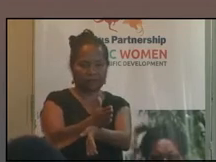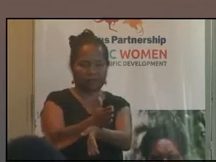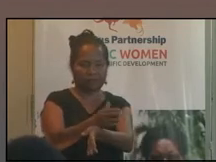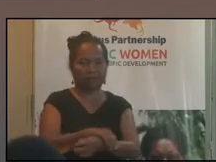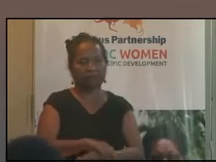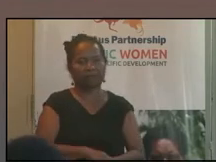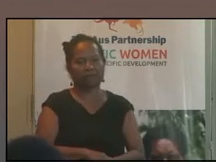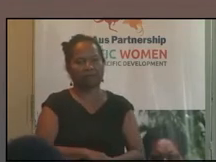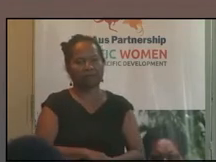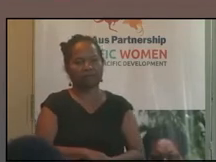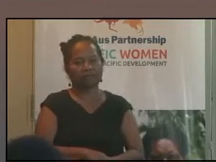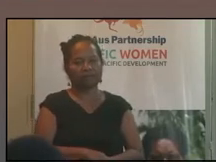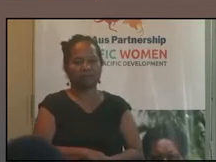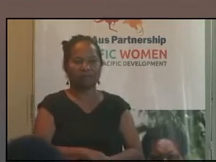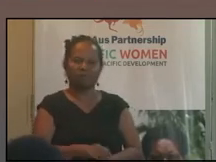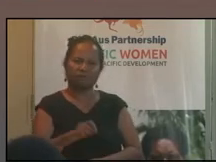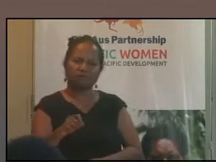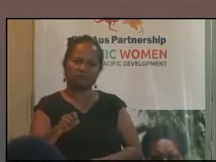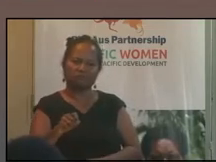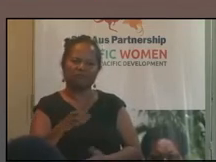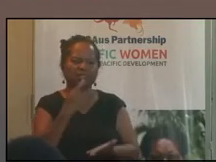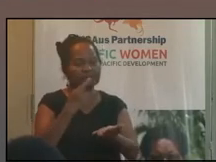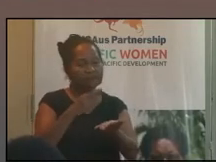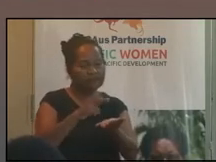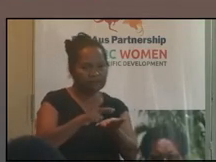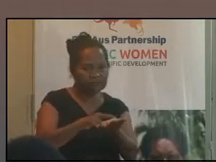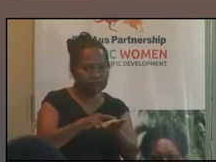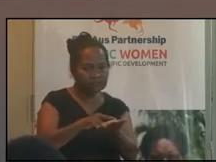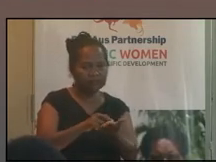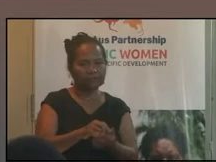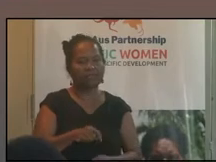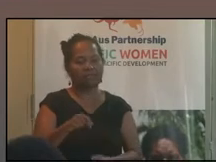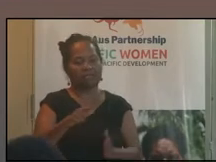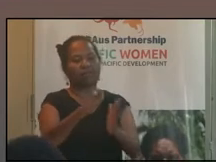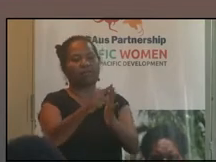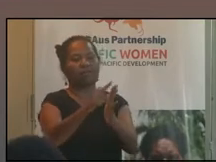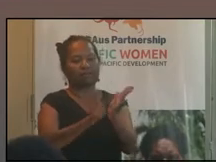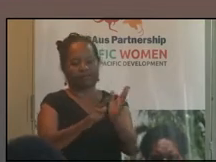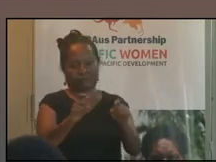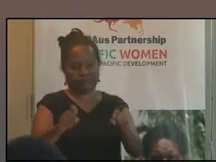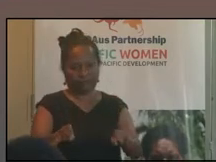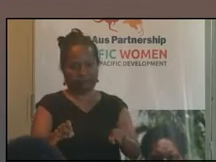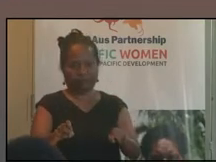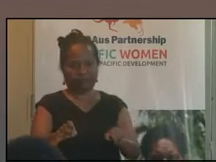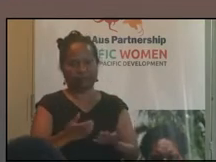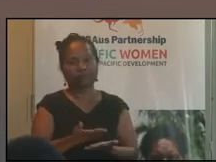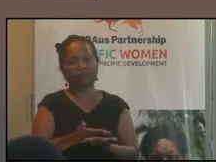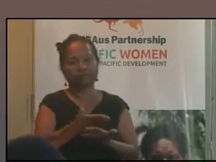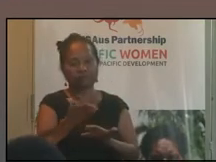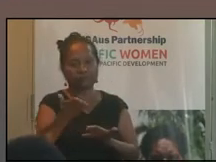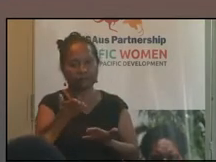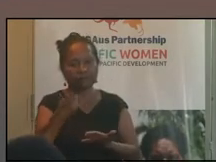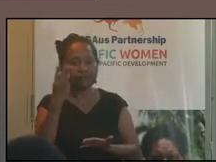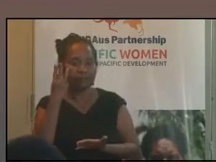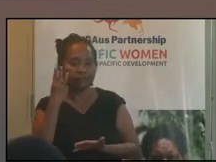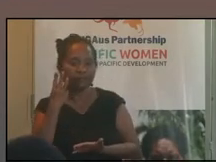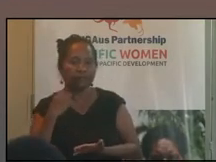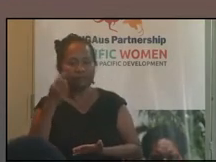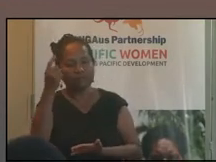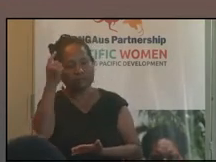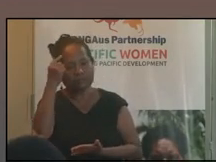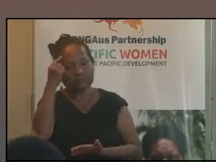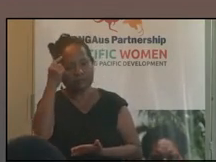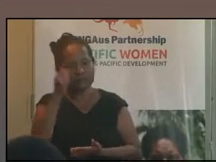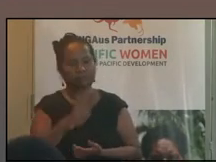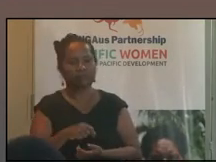So in the context of the legal framework, there is law that provides for women representation in parliament, but we